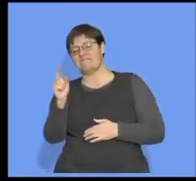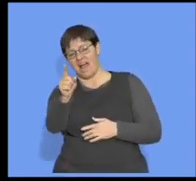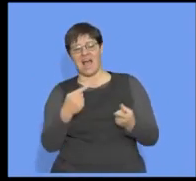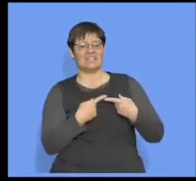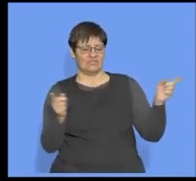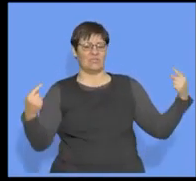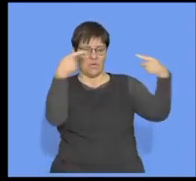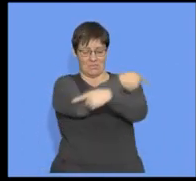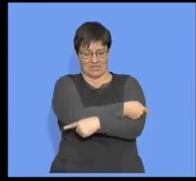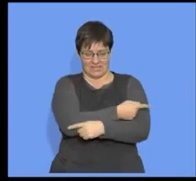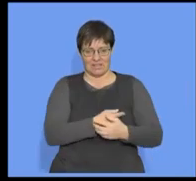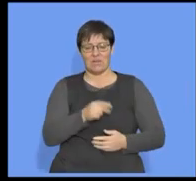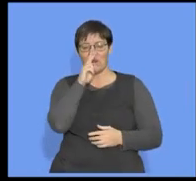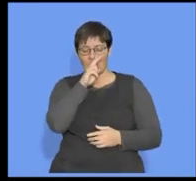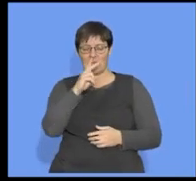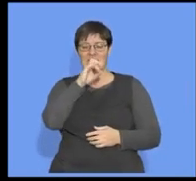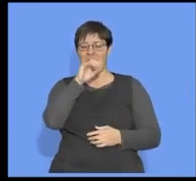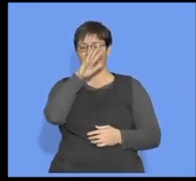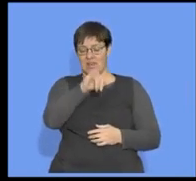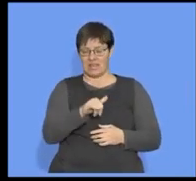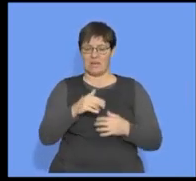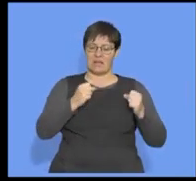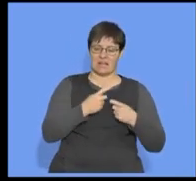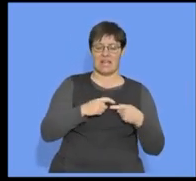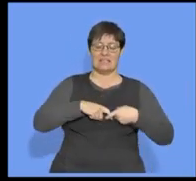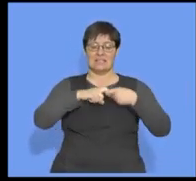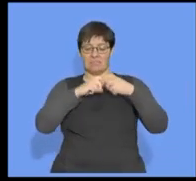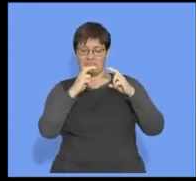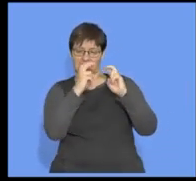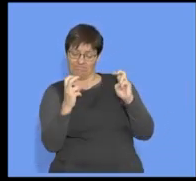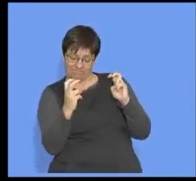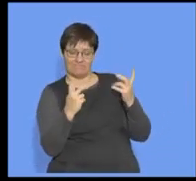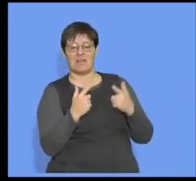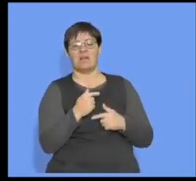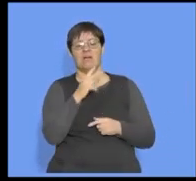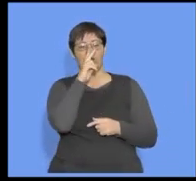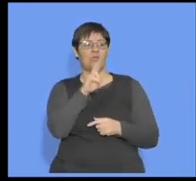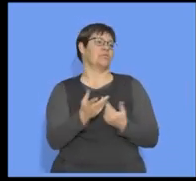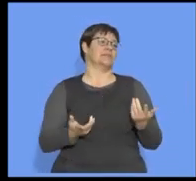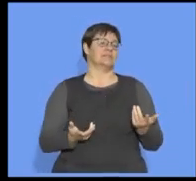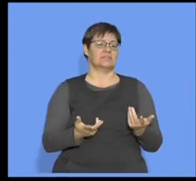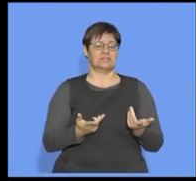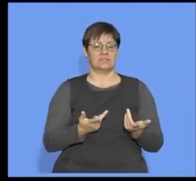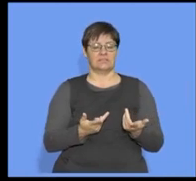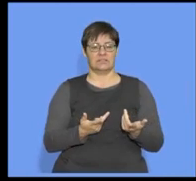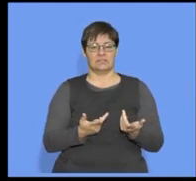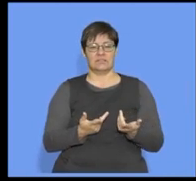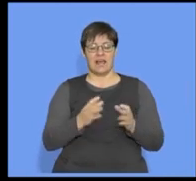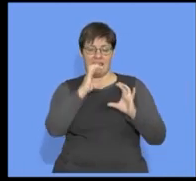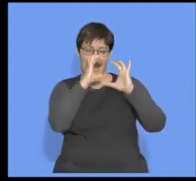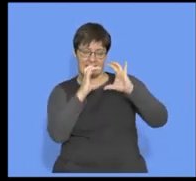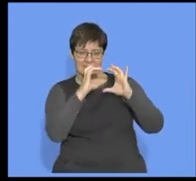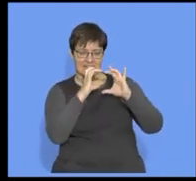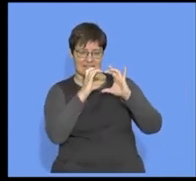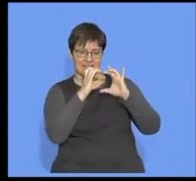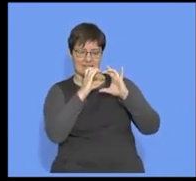is near. But we're looking at the ciliary muscles, we're looking at the suspensory ligaments, we're looking at the